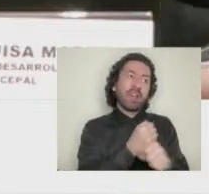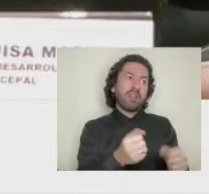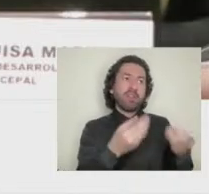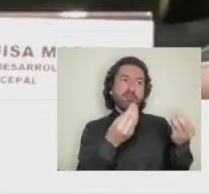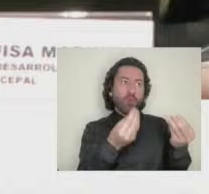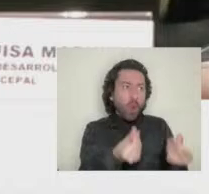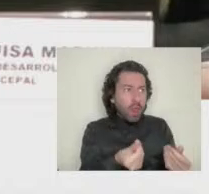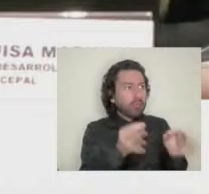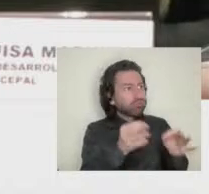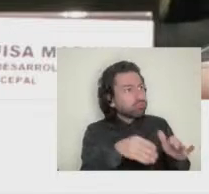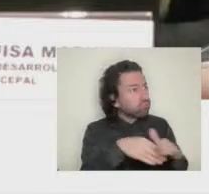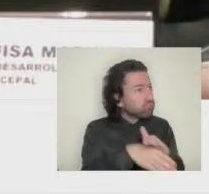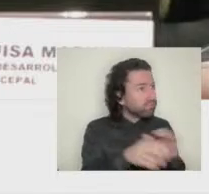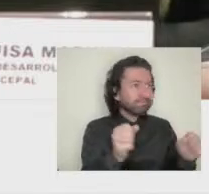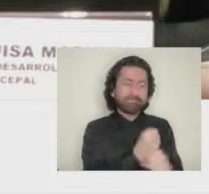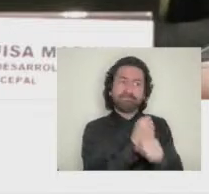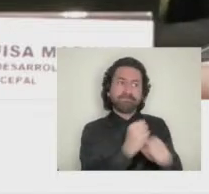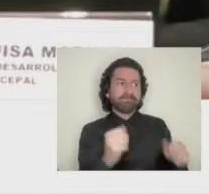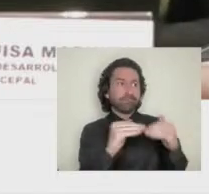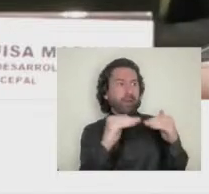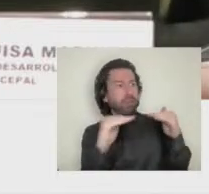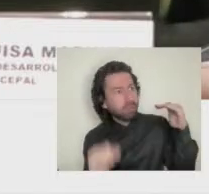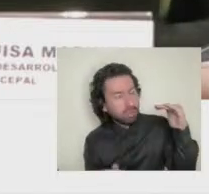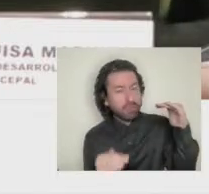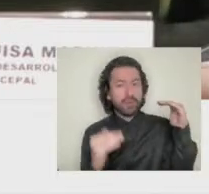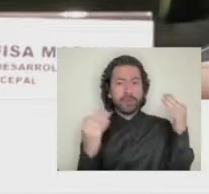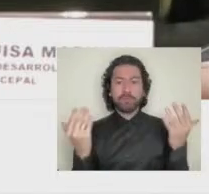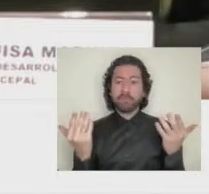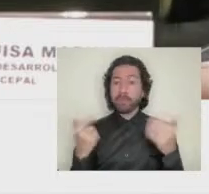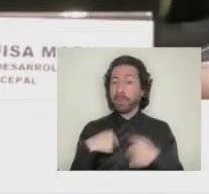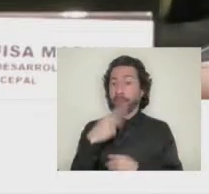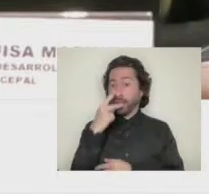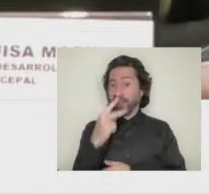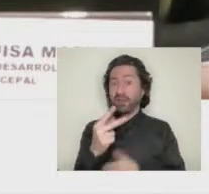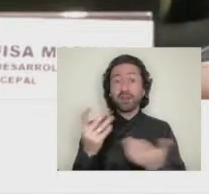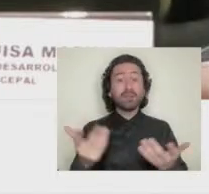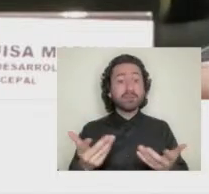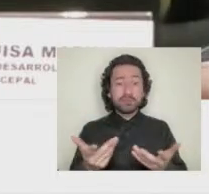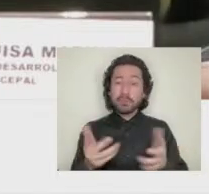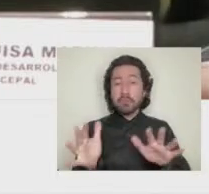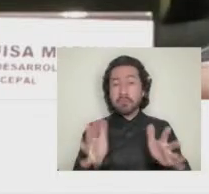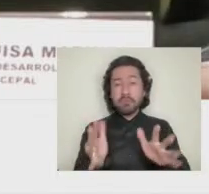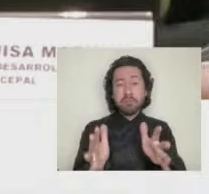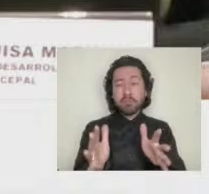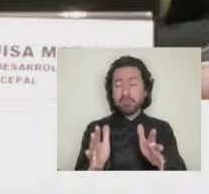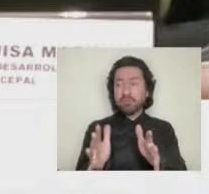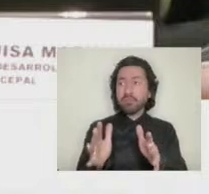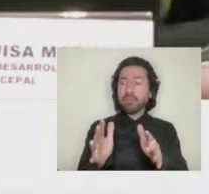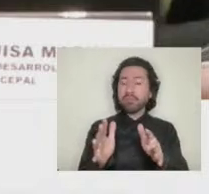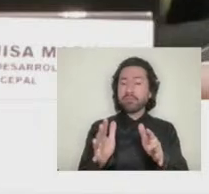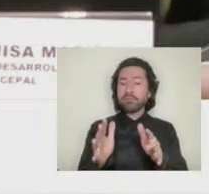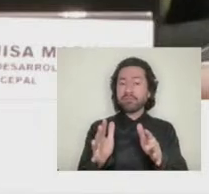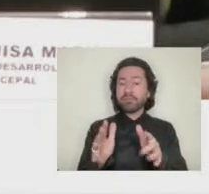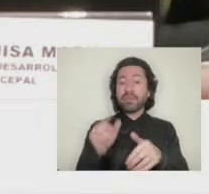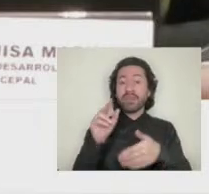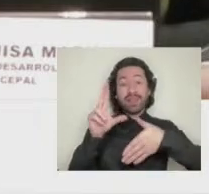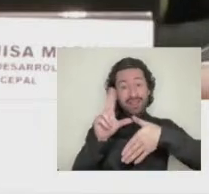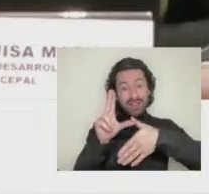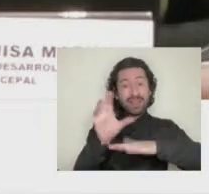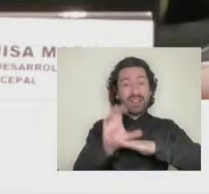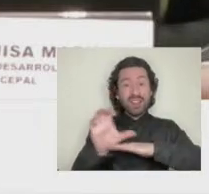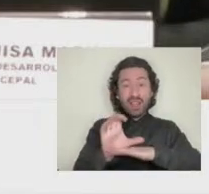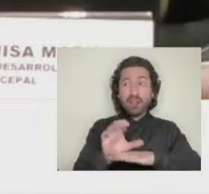often puts up hurdles for accessing quality healthcare and increases inequality. We see that